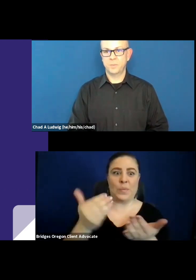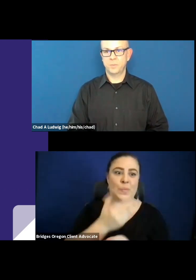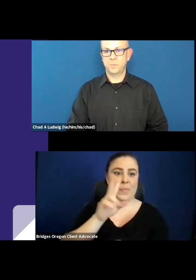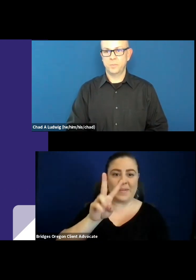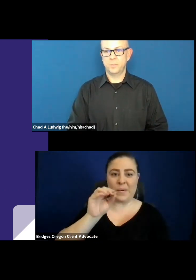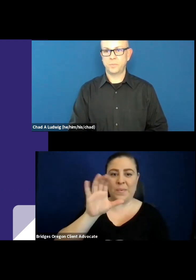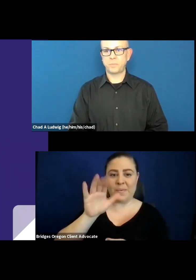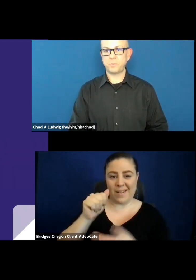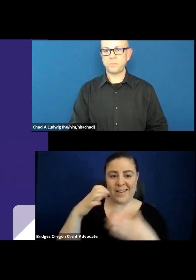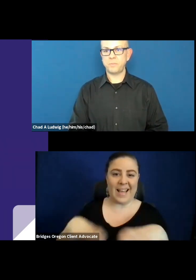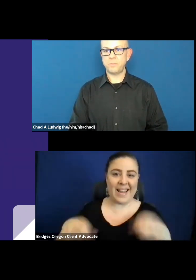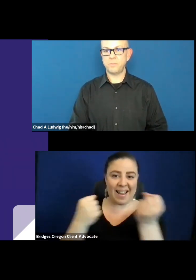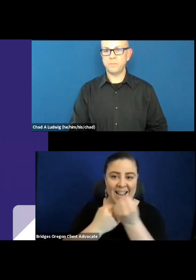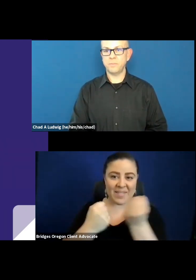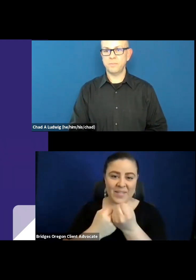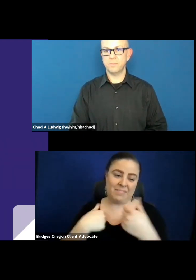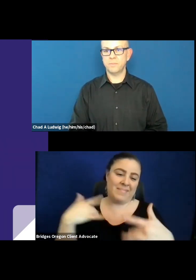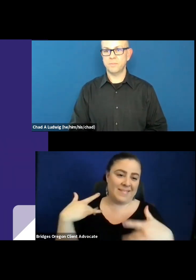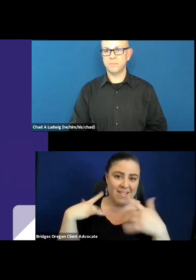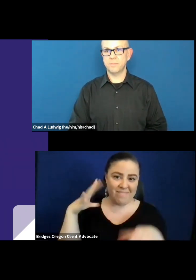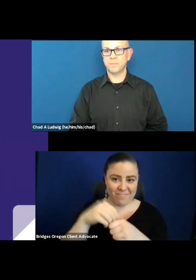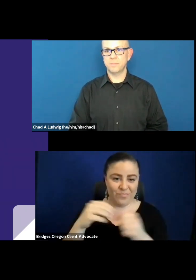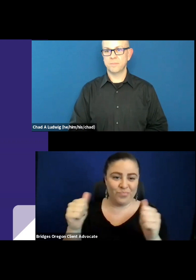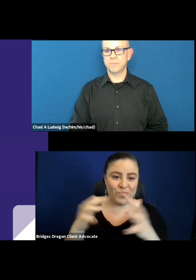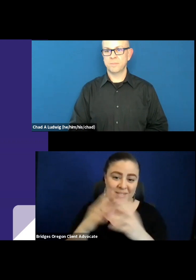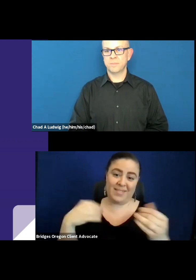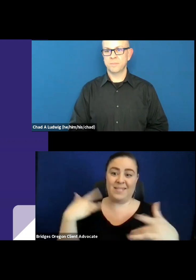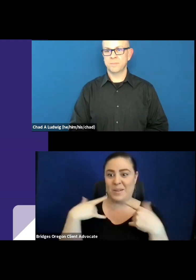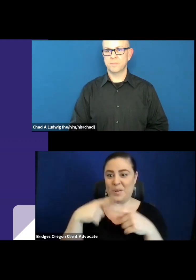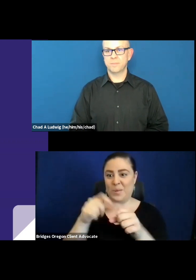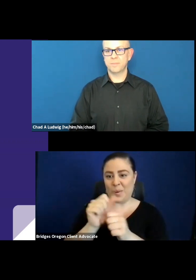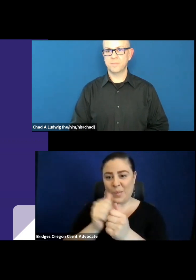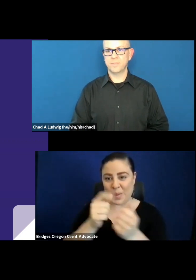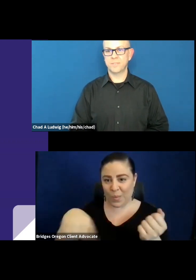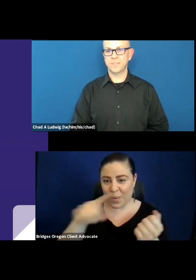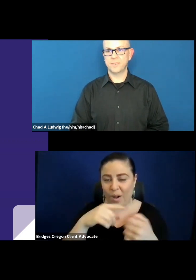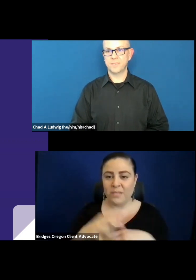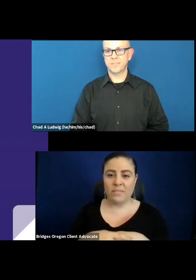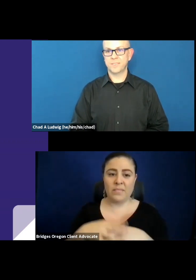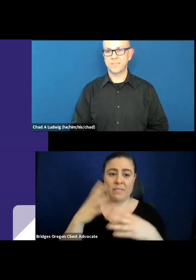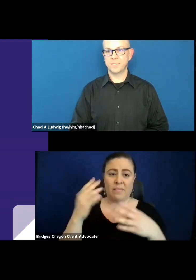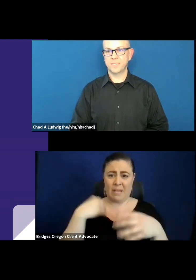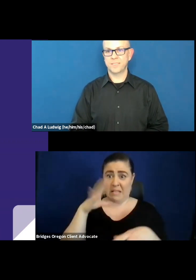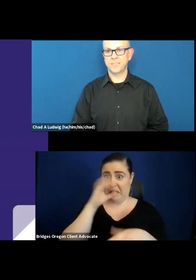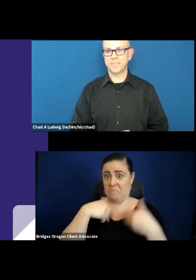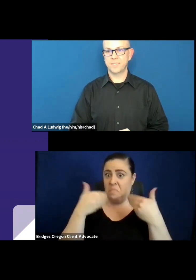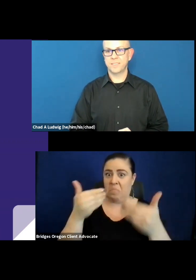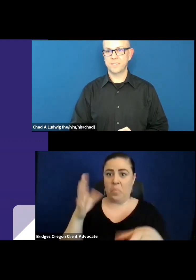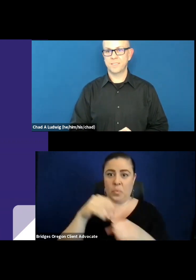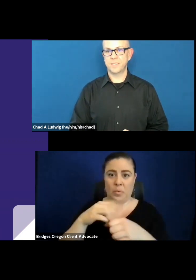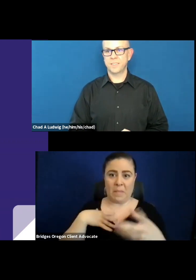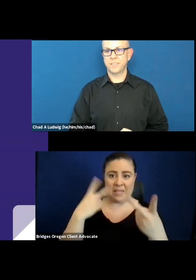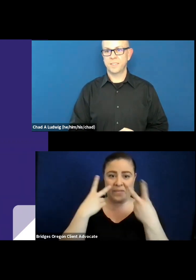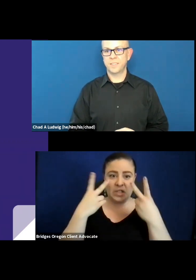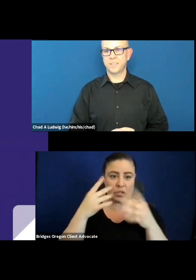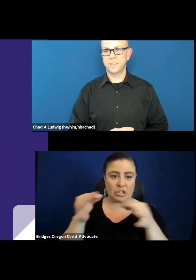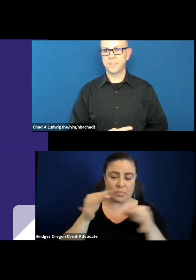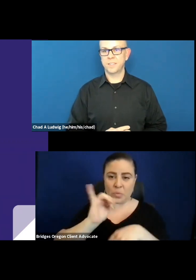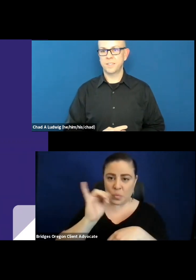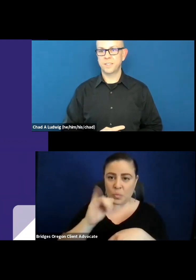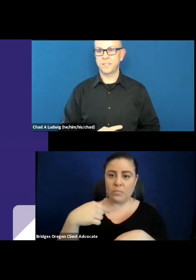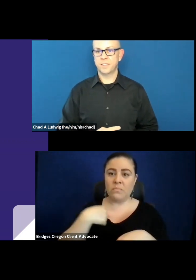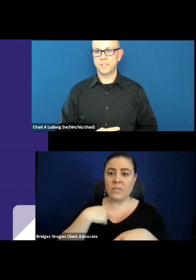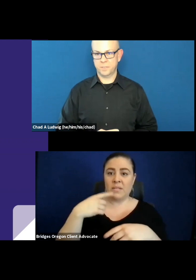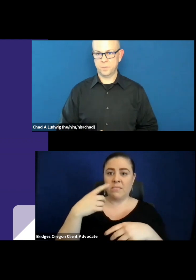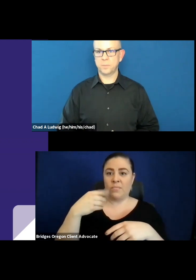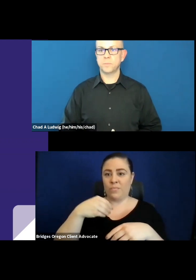sign name, S on the chin. I'm the new VOCA client advocate for Bridges, Oregon, and I'm excited to work with you. I guess we can go